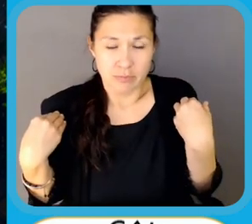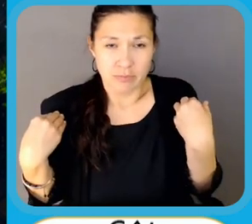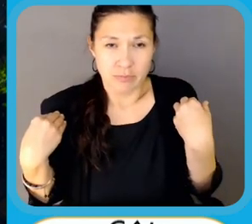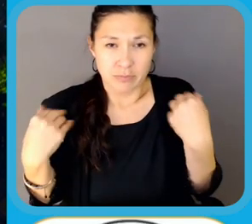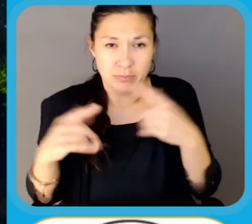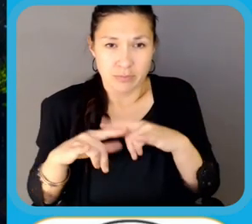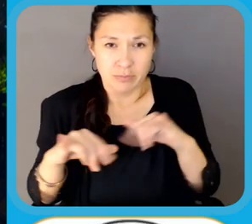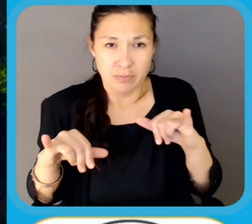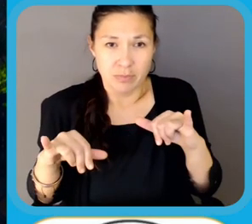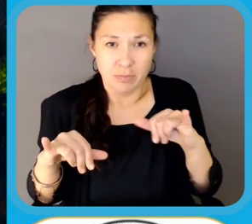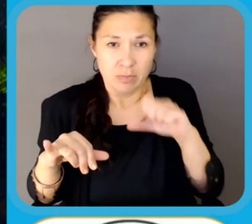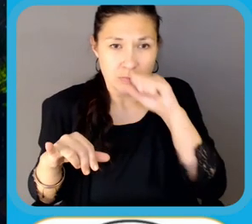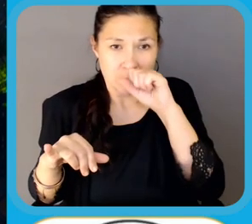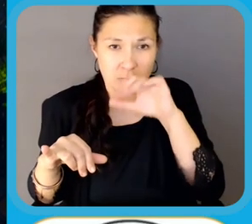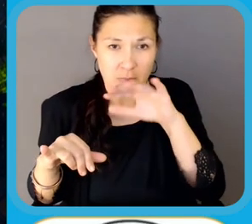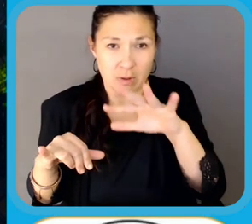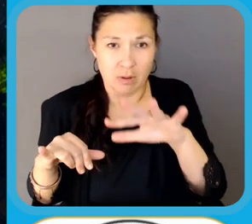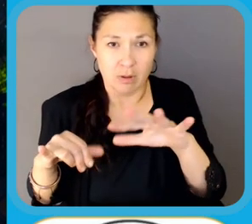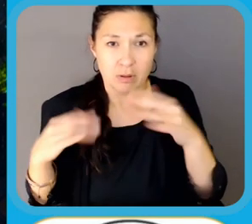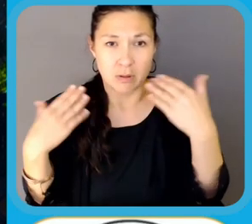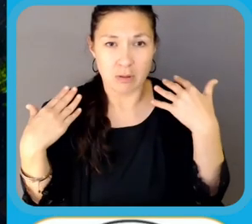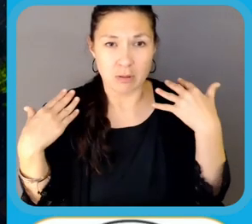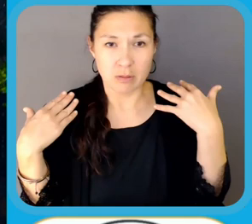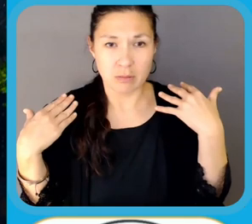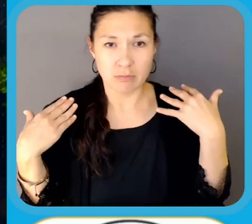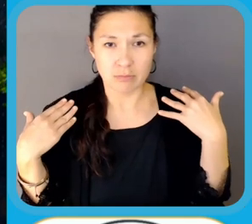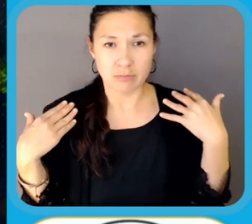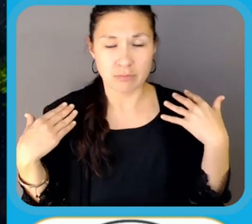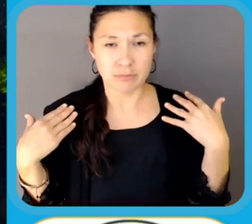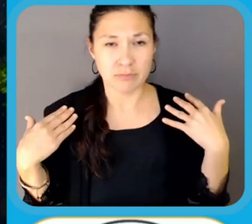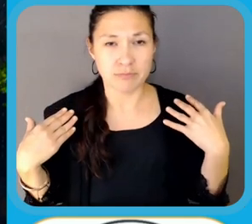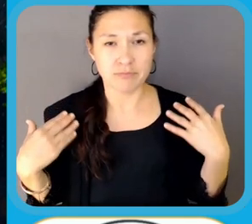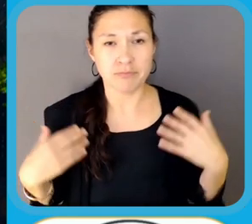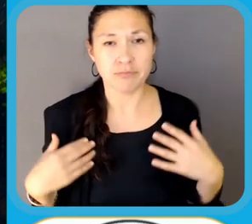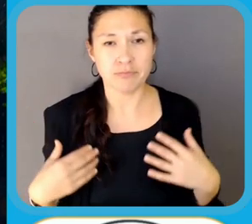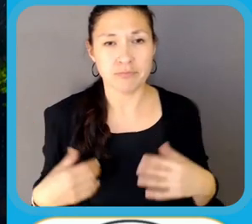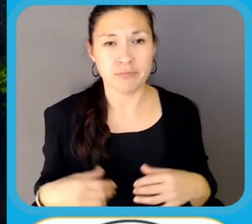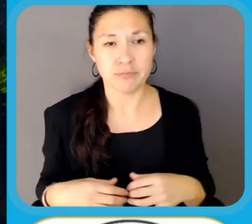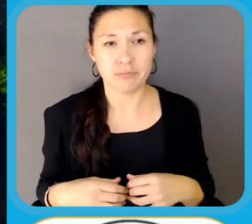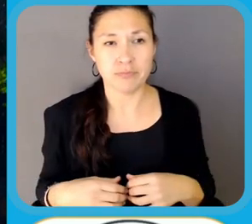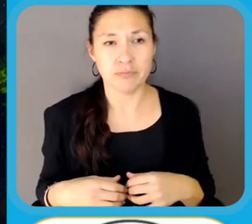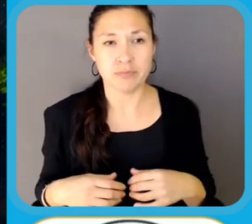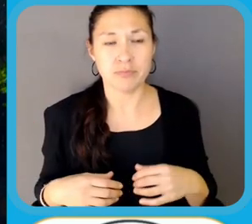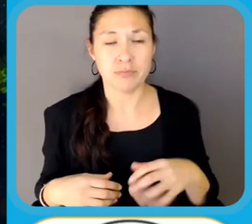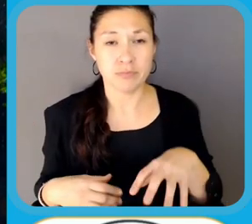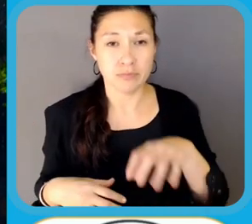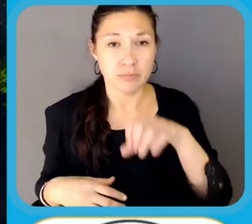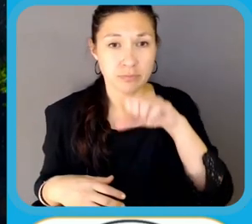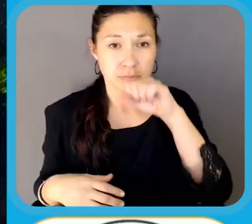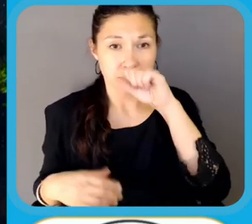release the shoulders back and down. Inhaling, lift up.